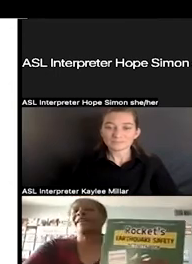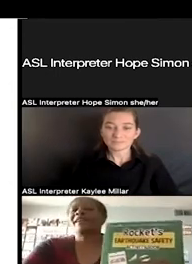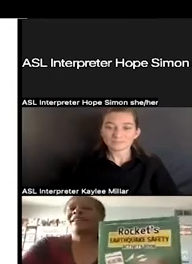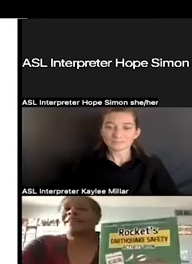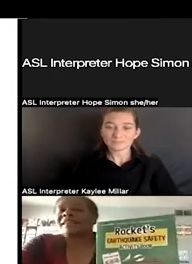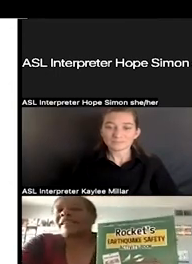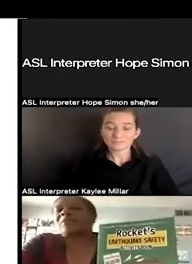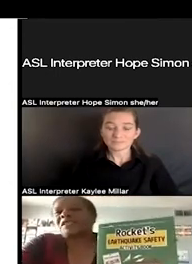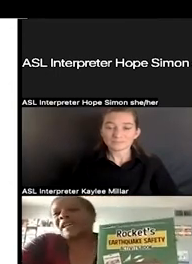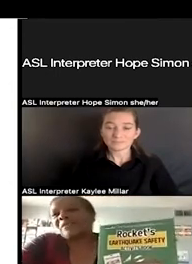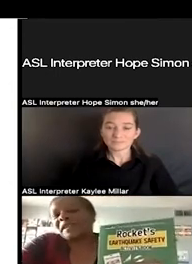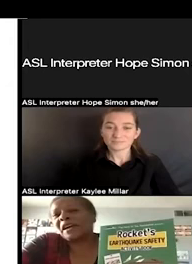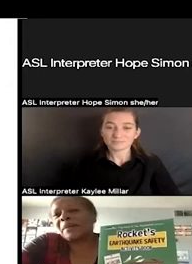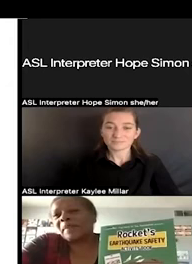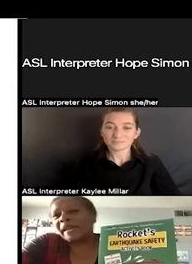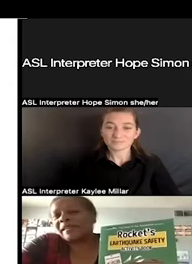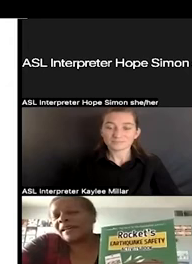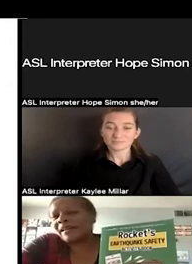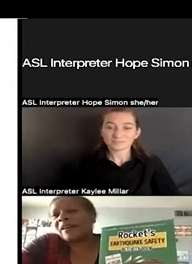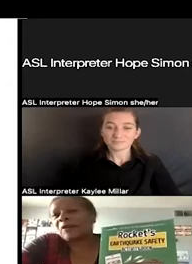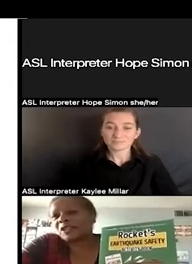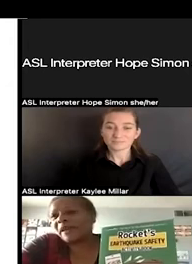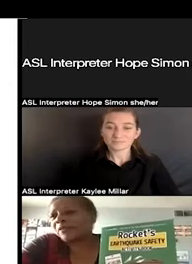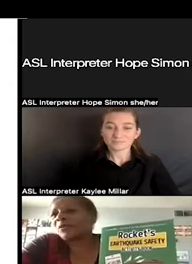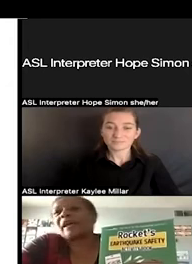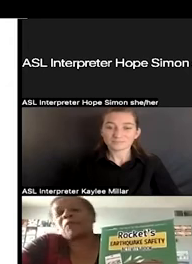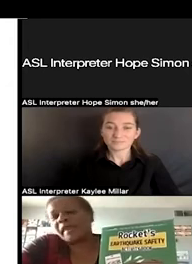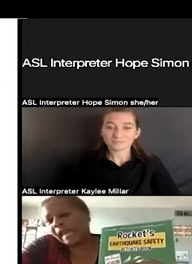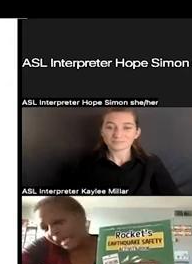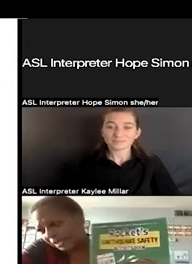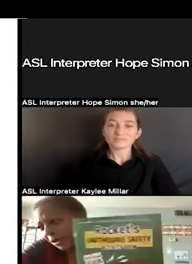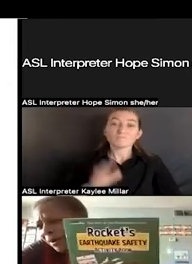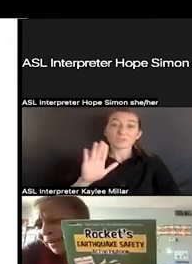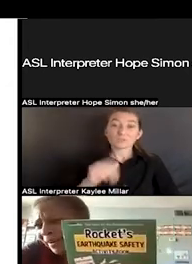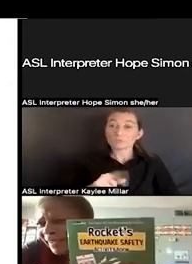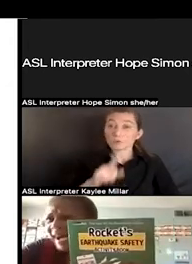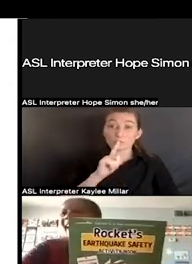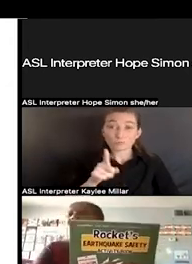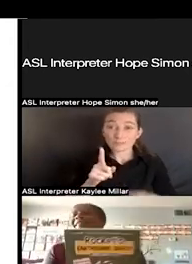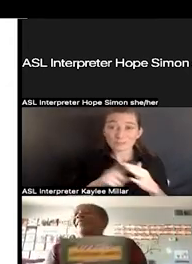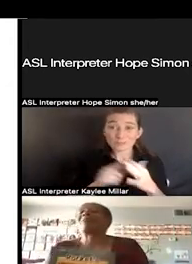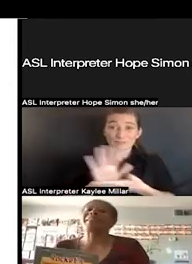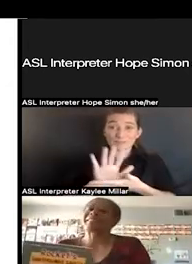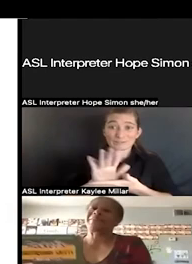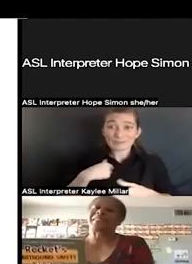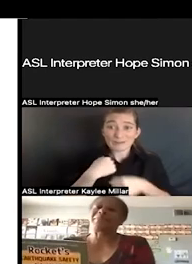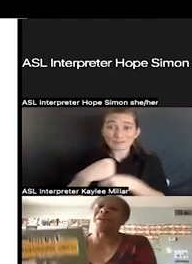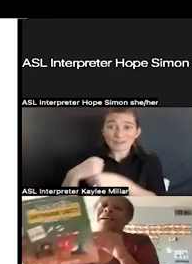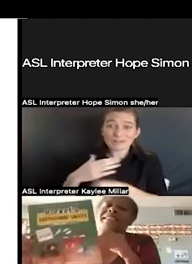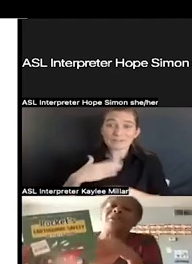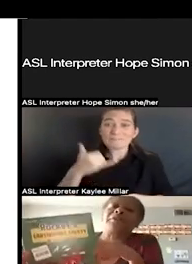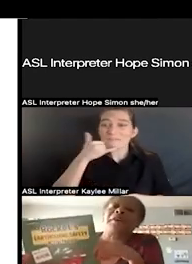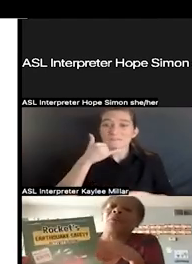going. The original video I made, I crushed my phone with everything in it. So we did a quick stuff this